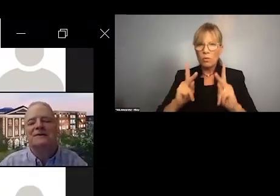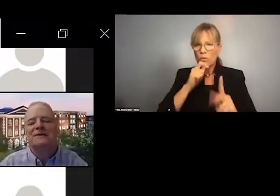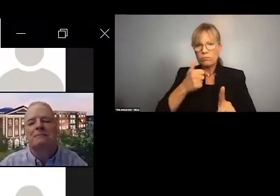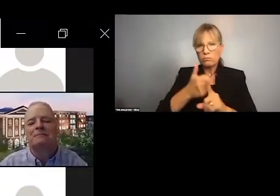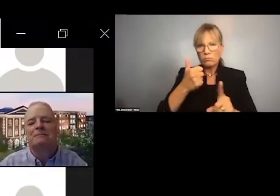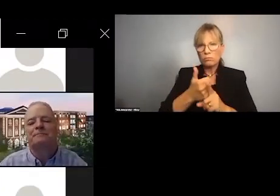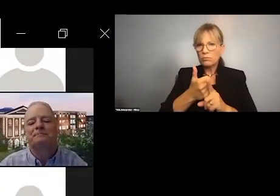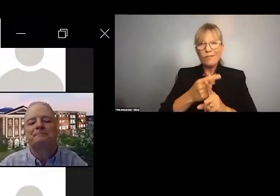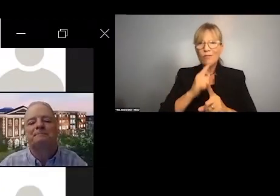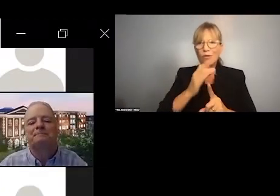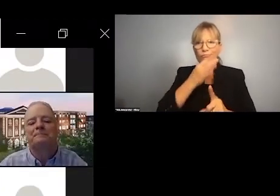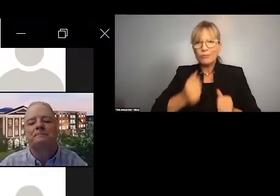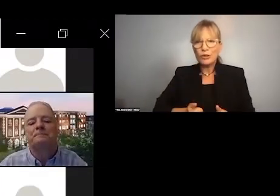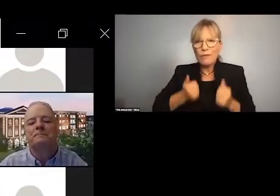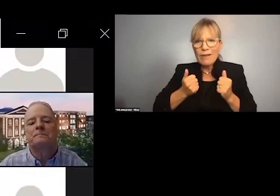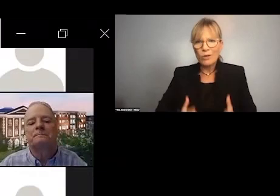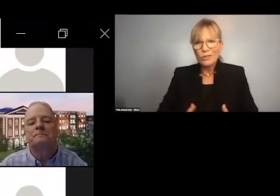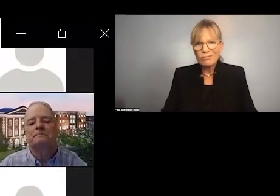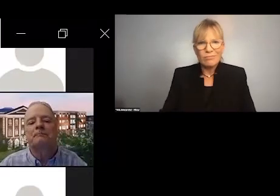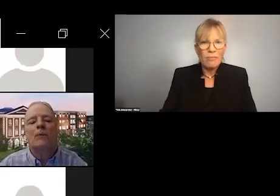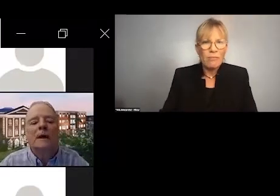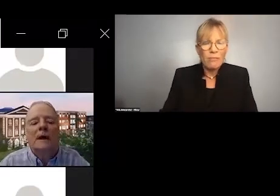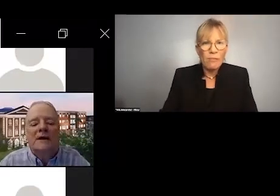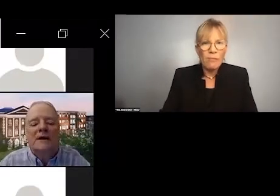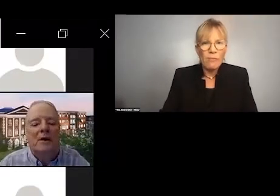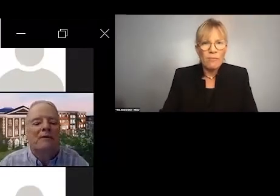are survivors. Next.